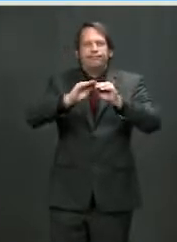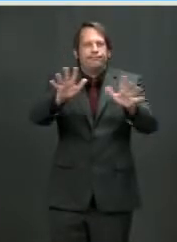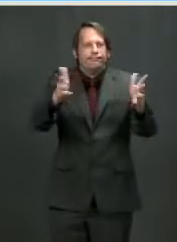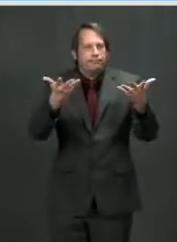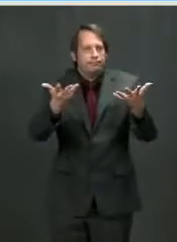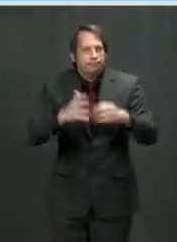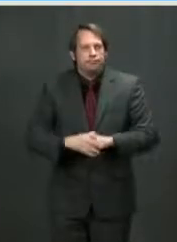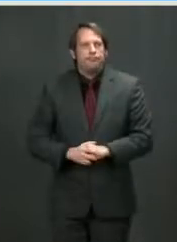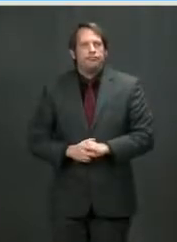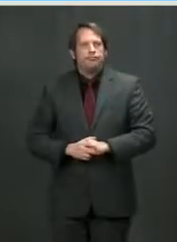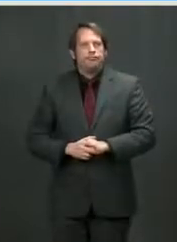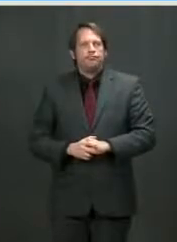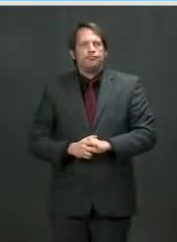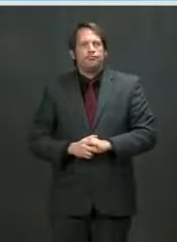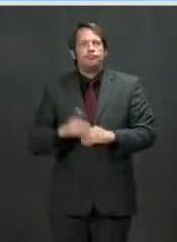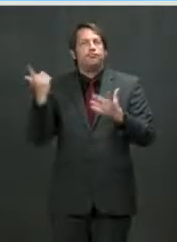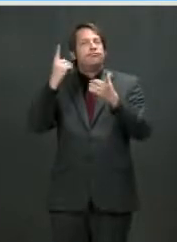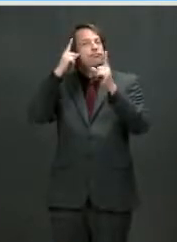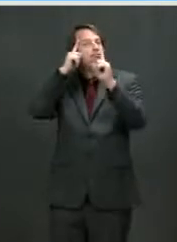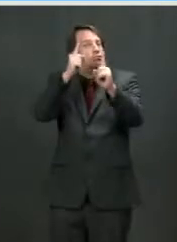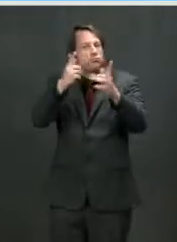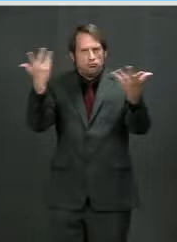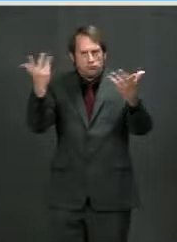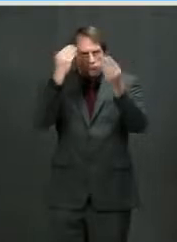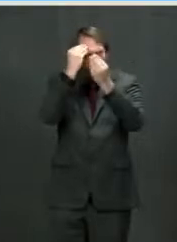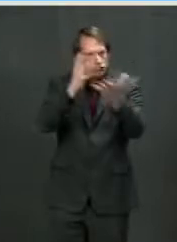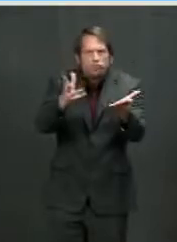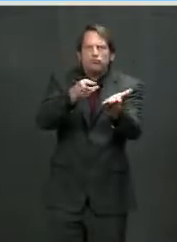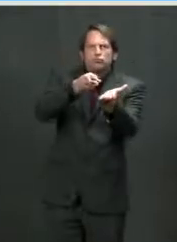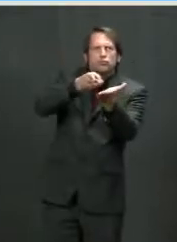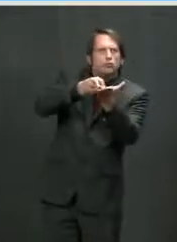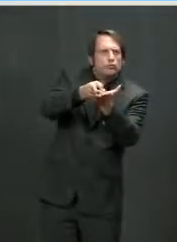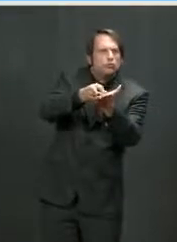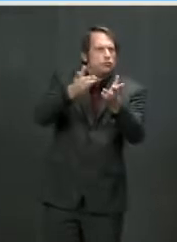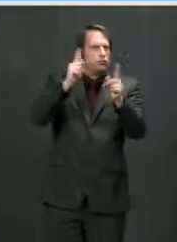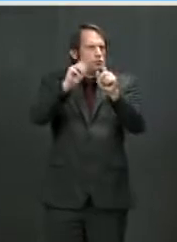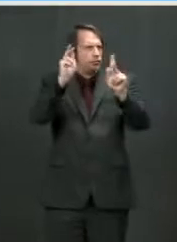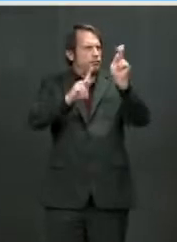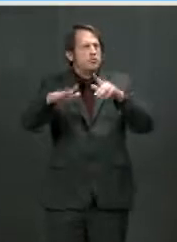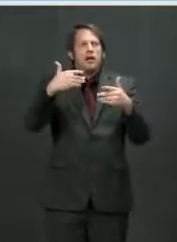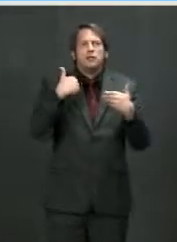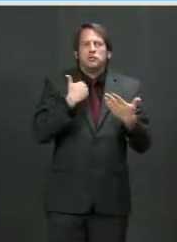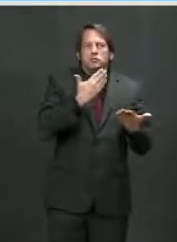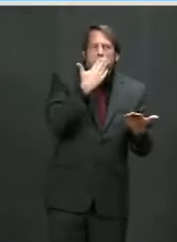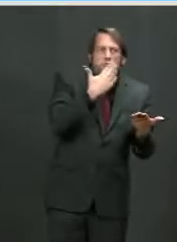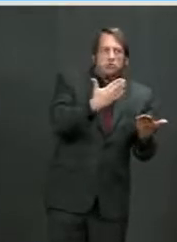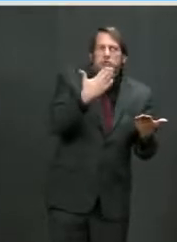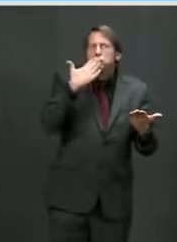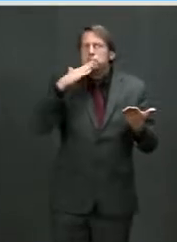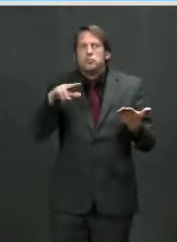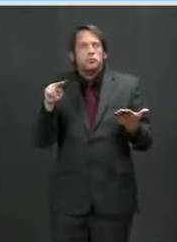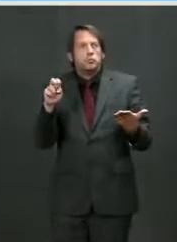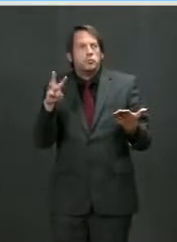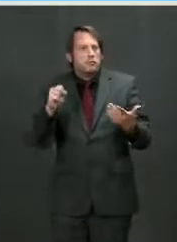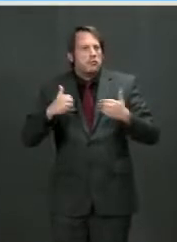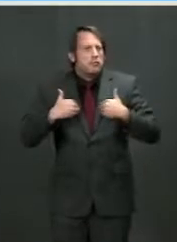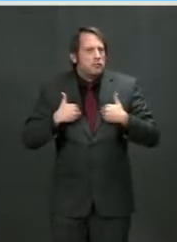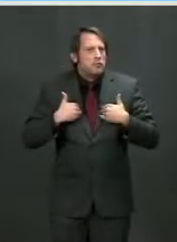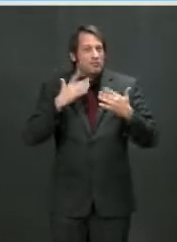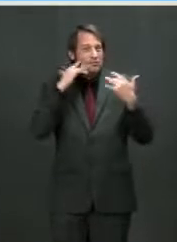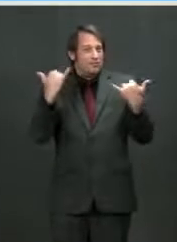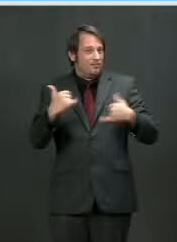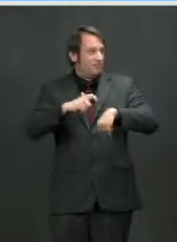truth, both the good news and the bad news. And we're in a period when there's a fair amount of both. We're making